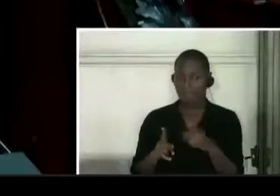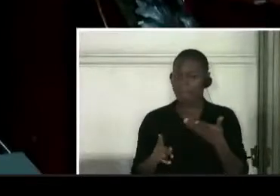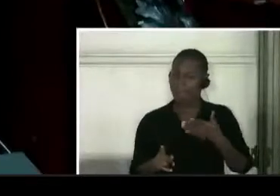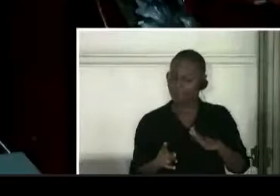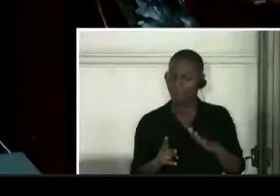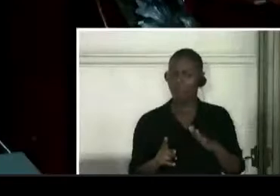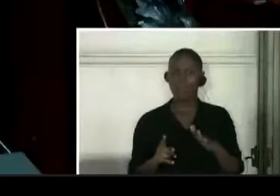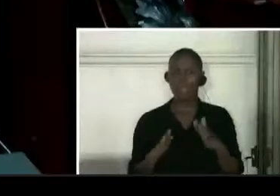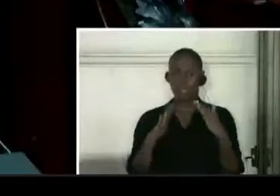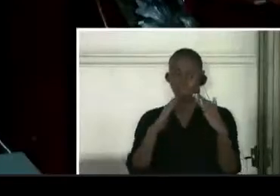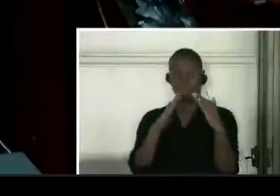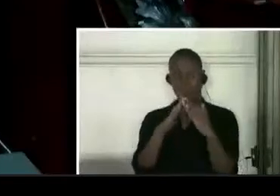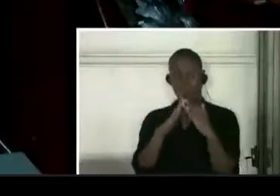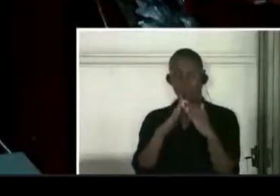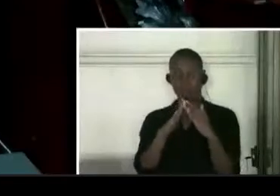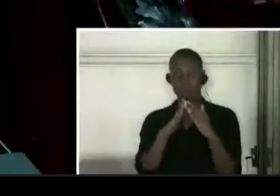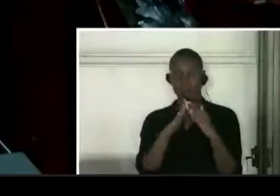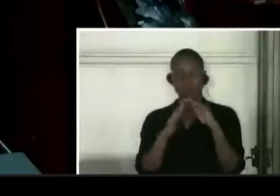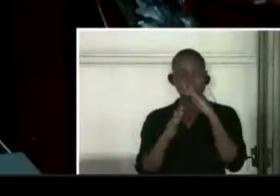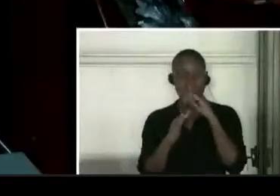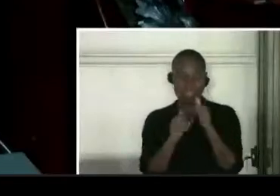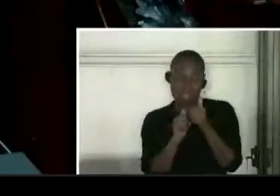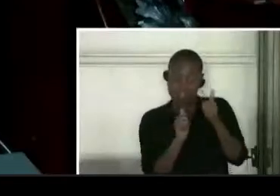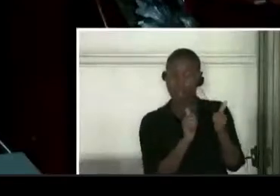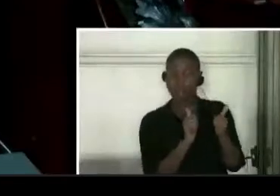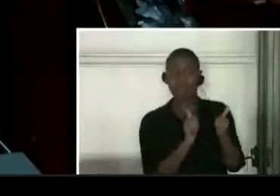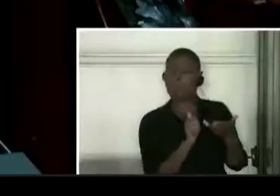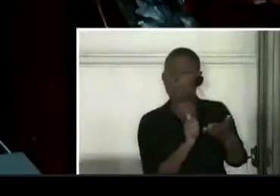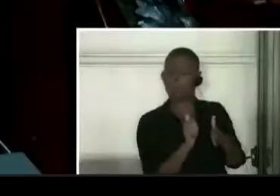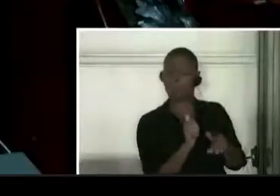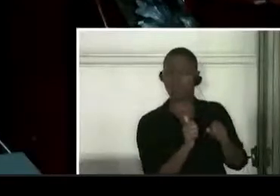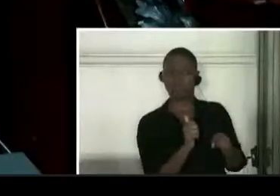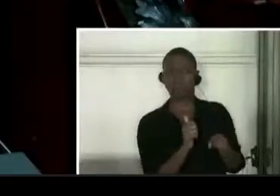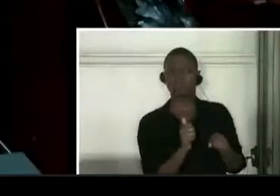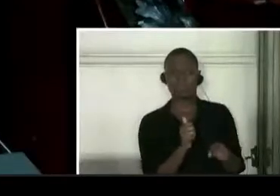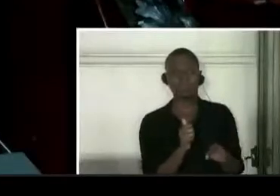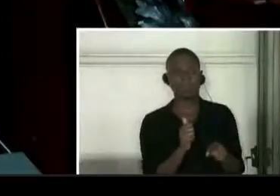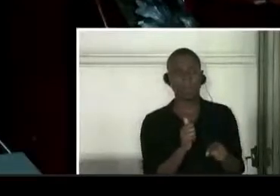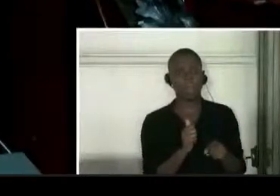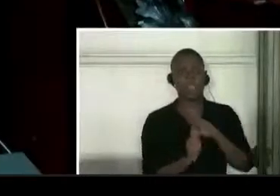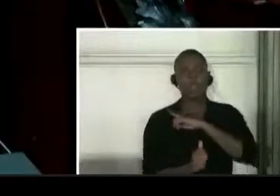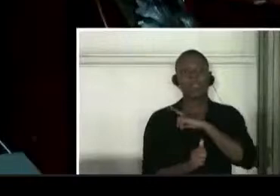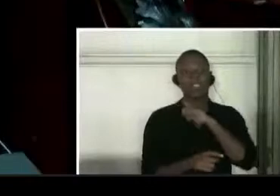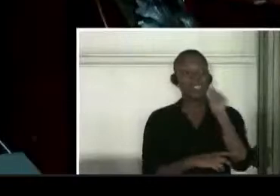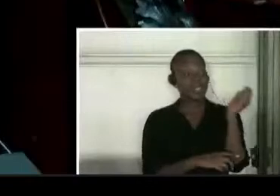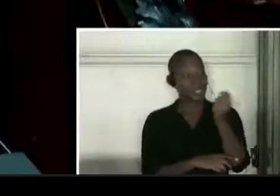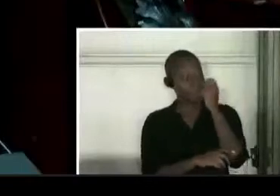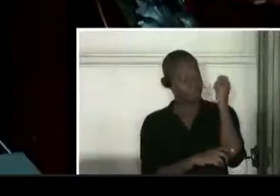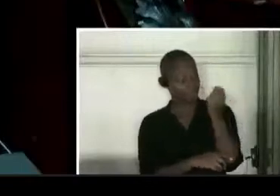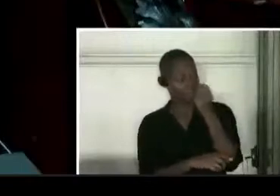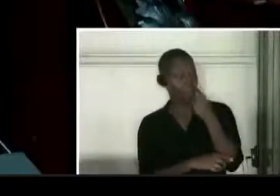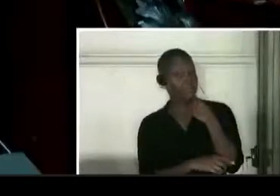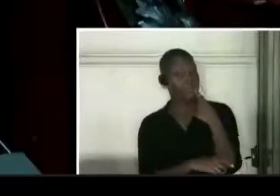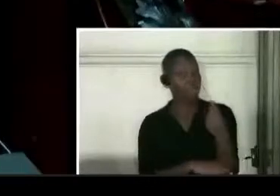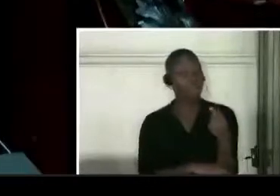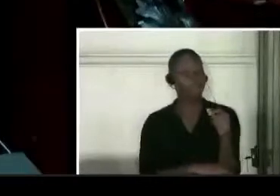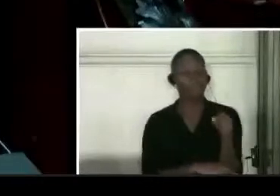yabo. Vele phela sasithathwe sabekwa ezindaweni ezisemaphandleni ngoba kukhona